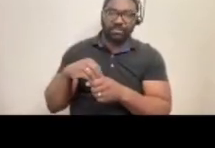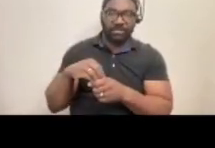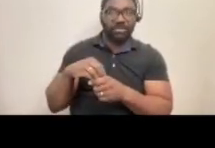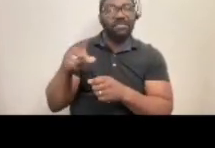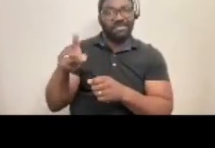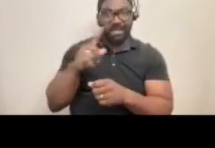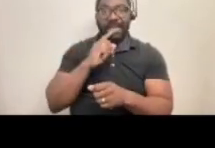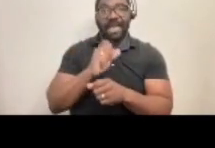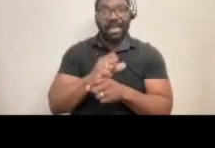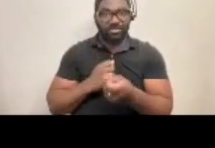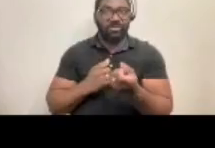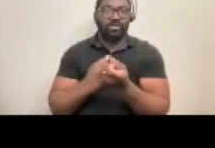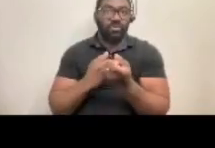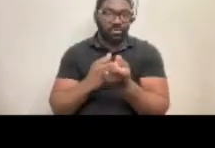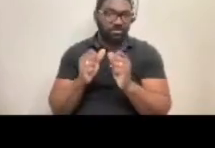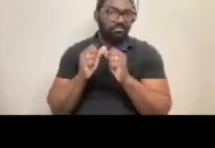forward.